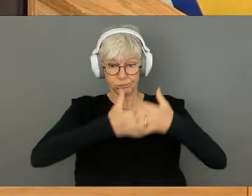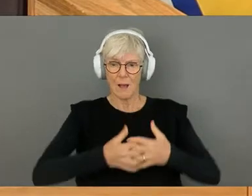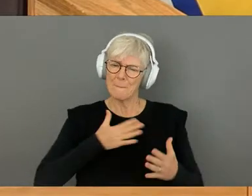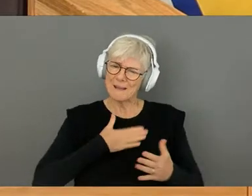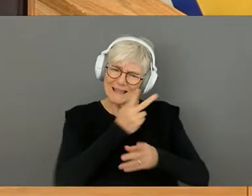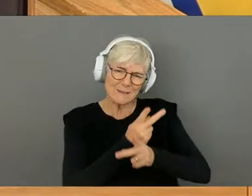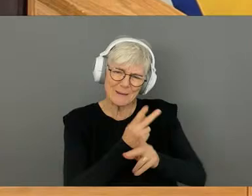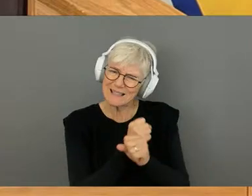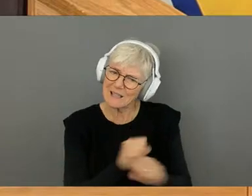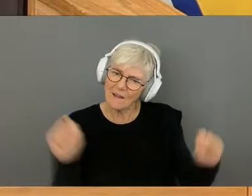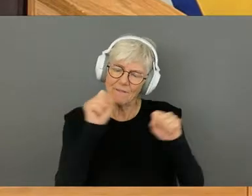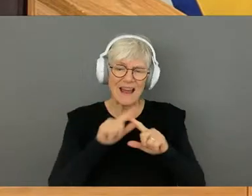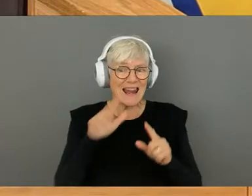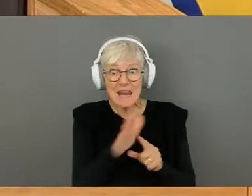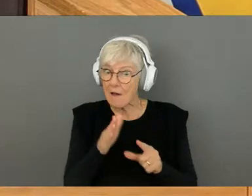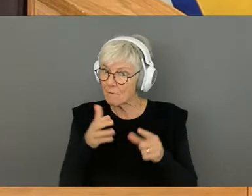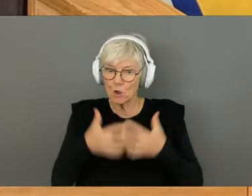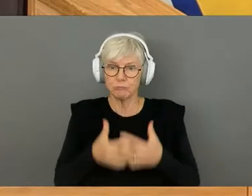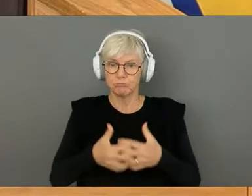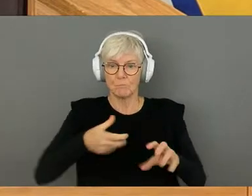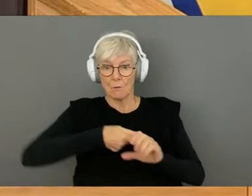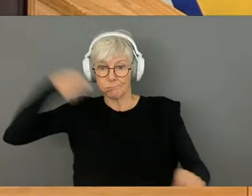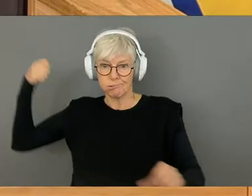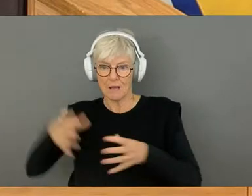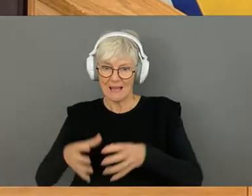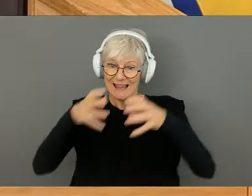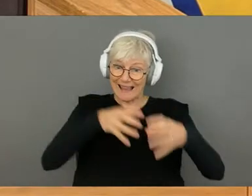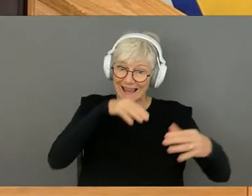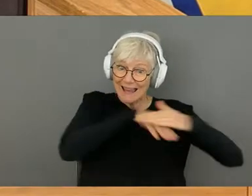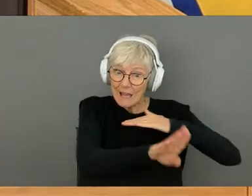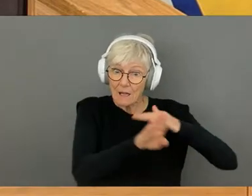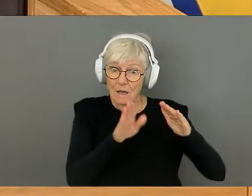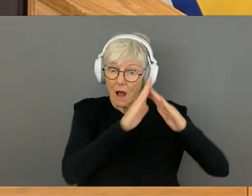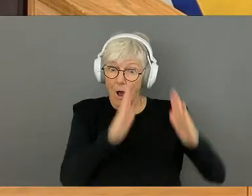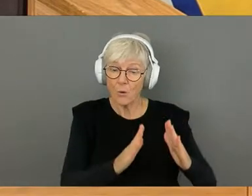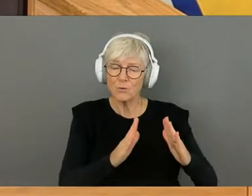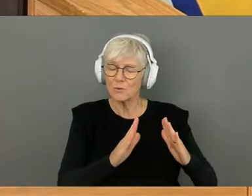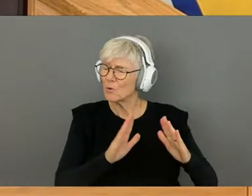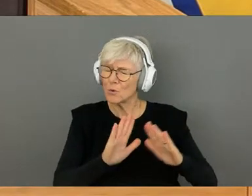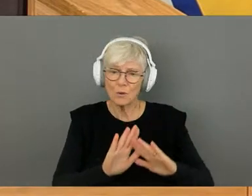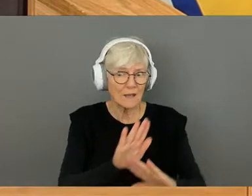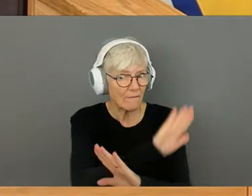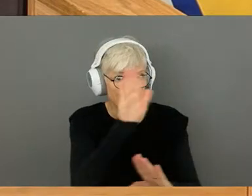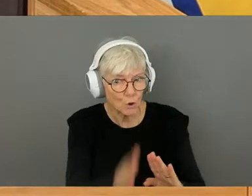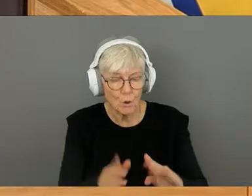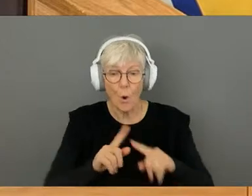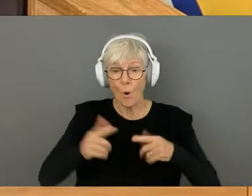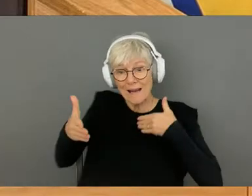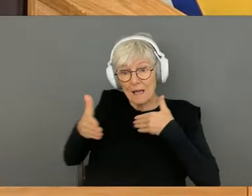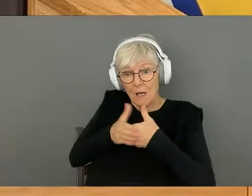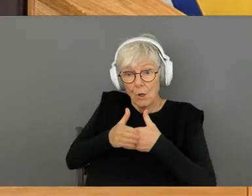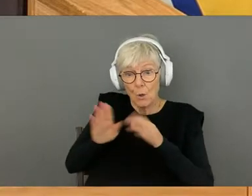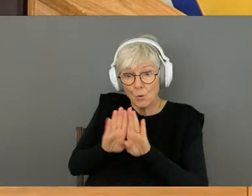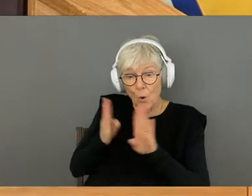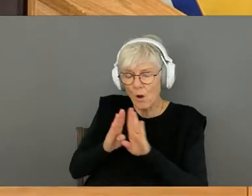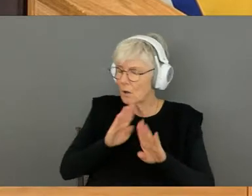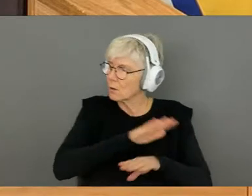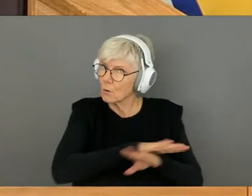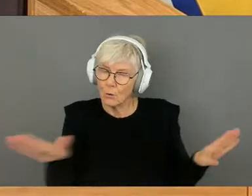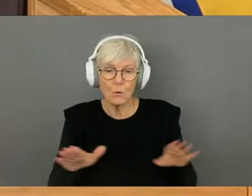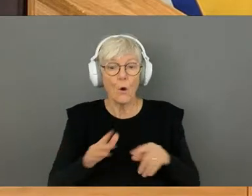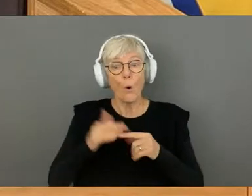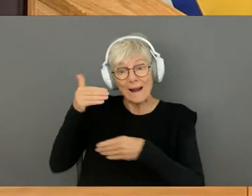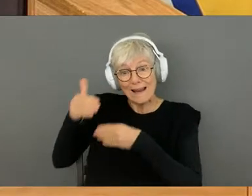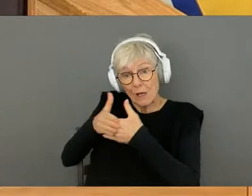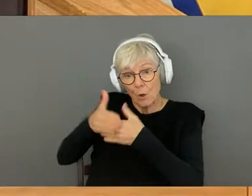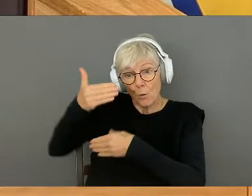generator indoors or near windows or doors. That's very important. Always make sure that they are outside and well ventilated. There are